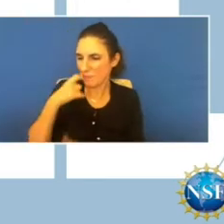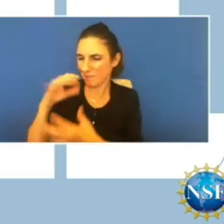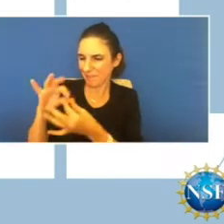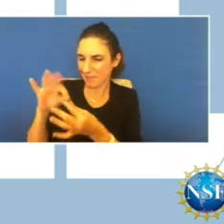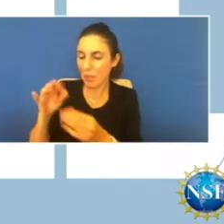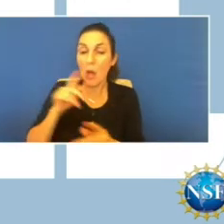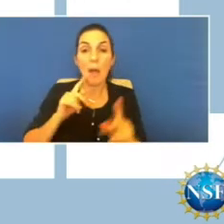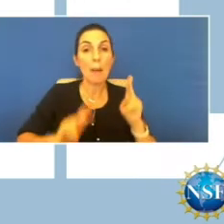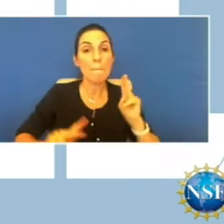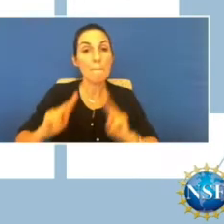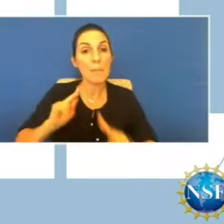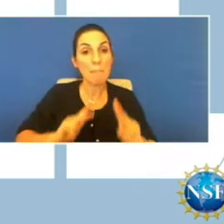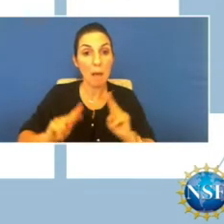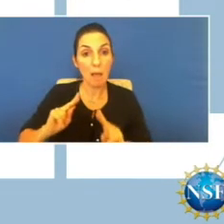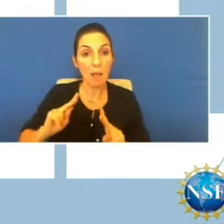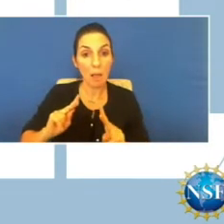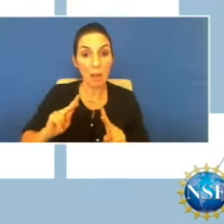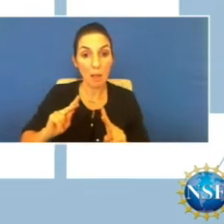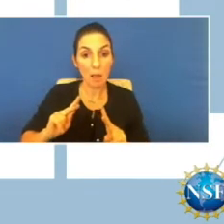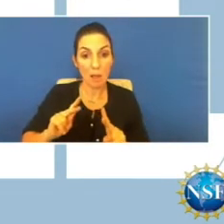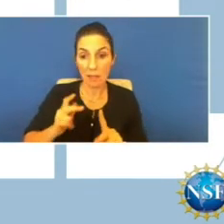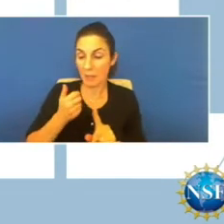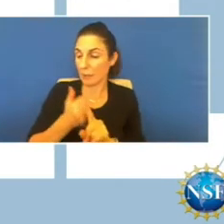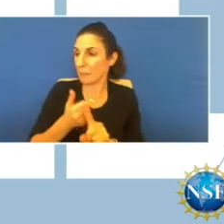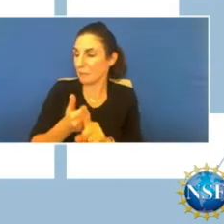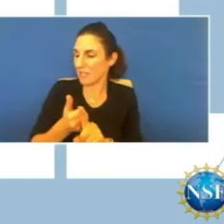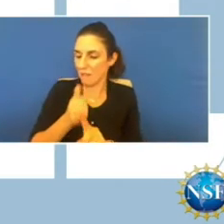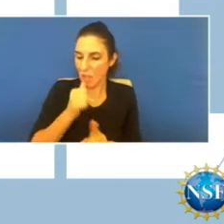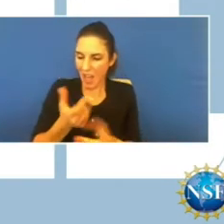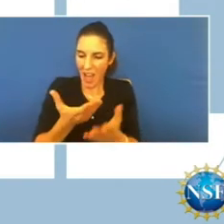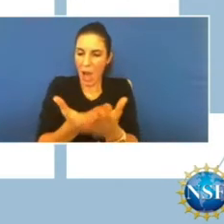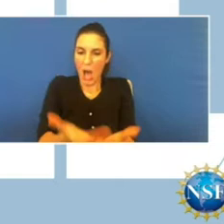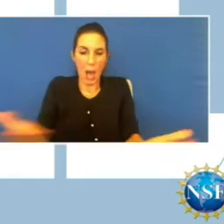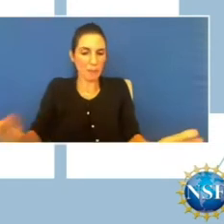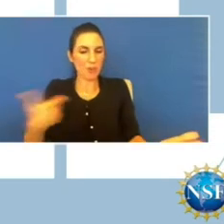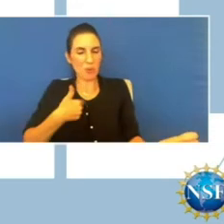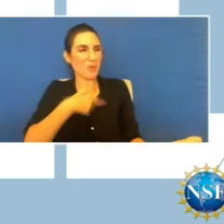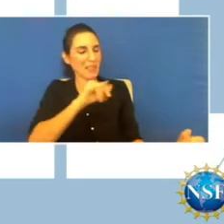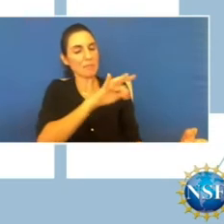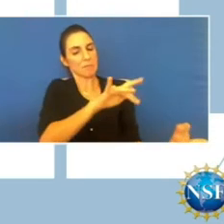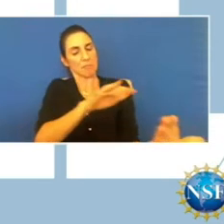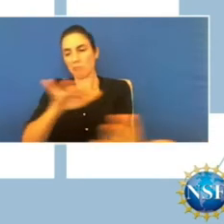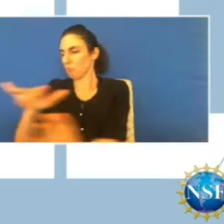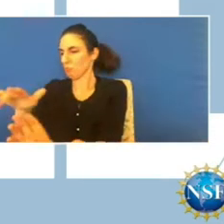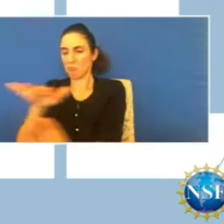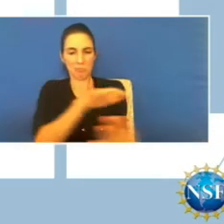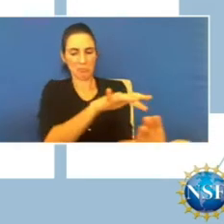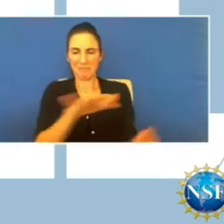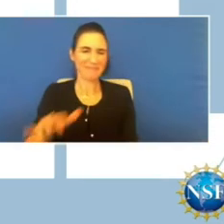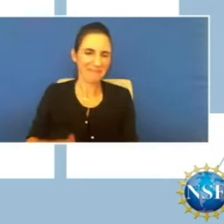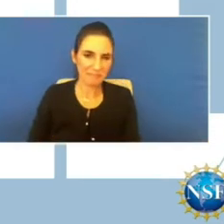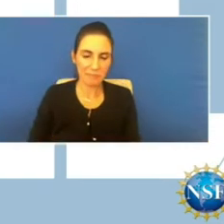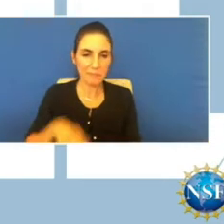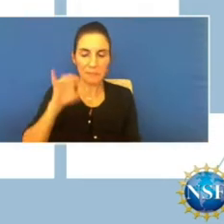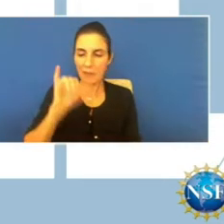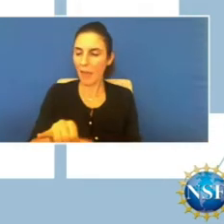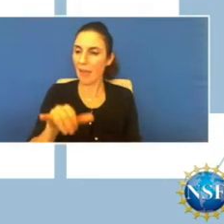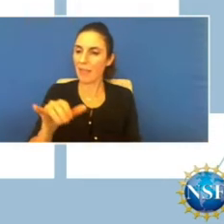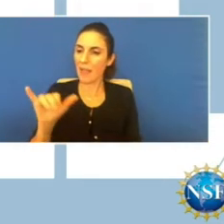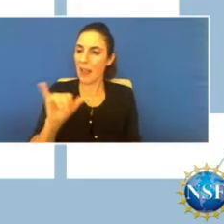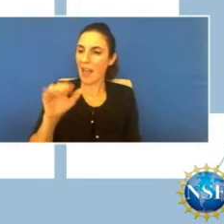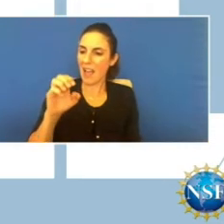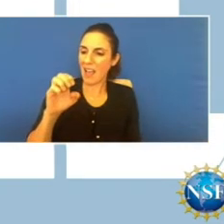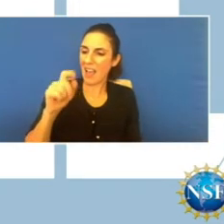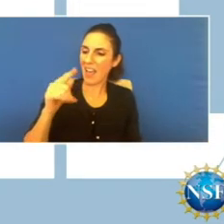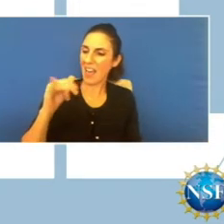people aren't objects to be studied, right? So we're in partner. In many ways, you could see that as an ethic of what it means to do